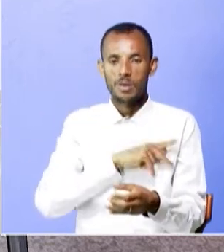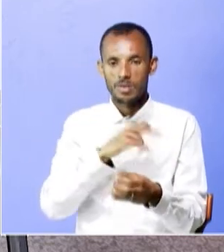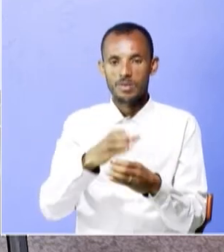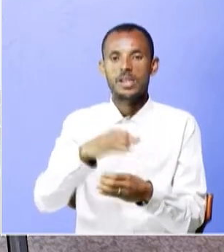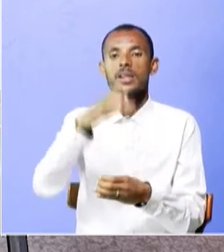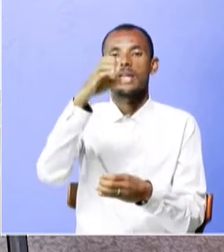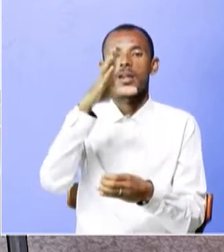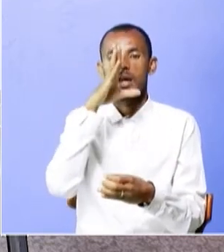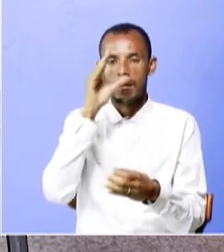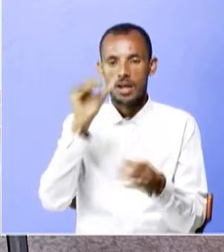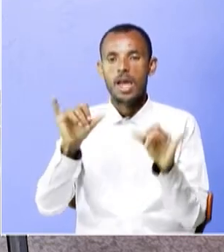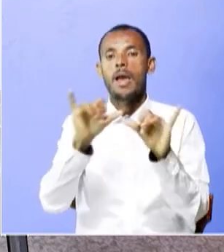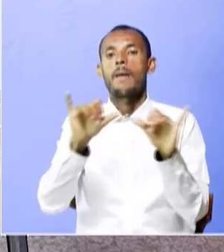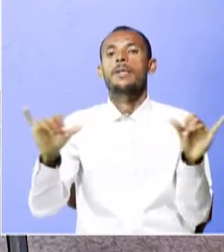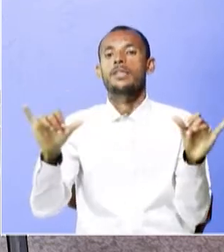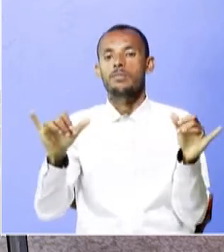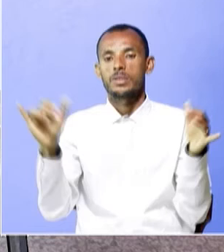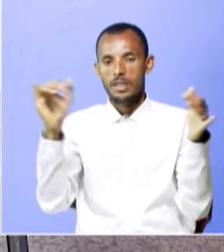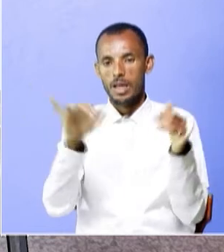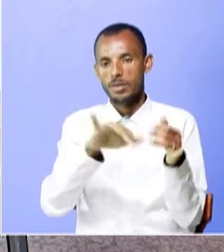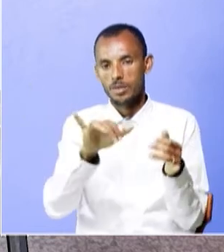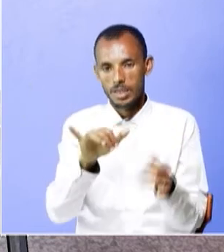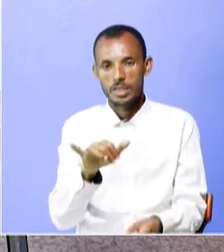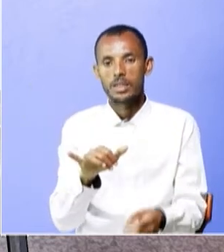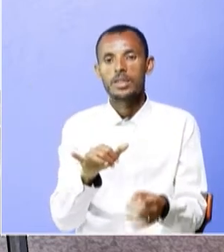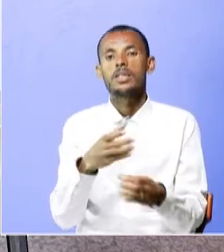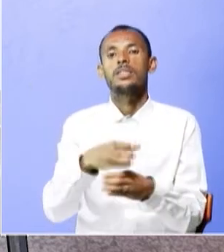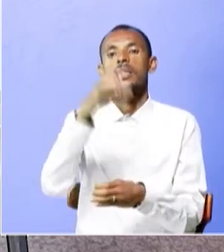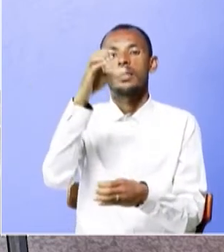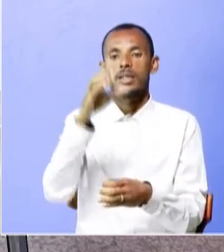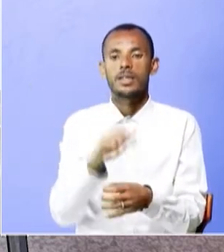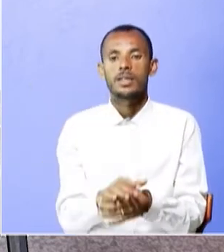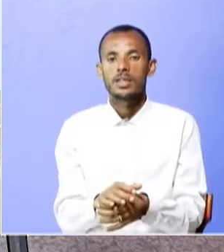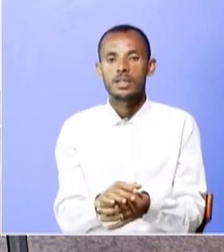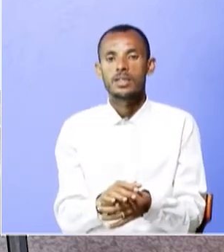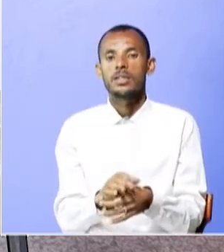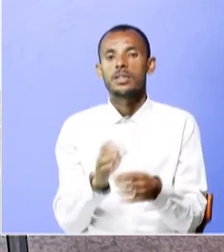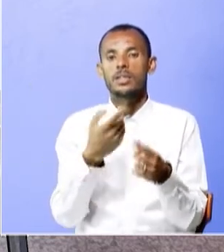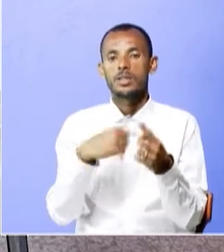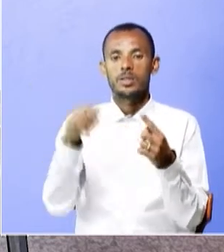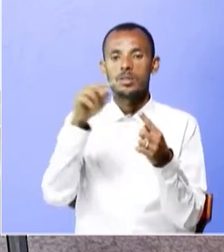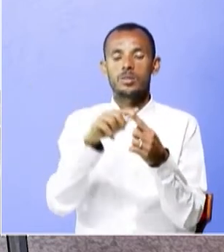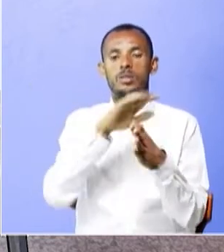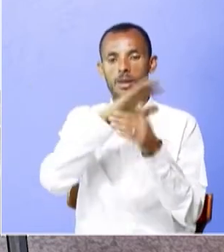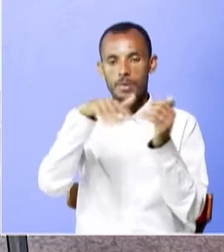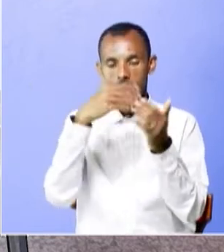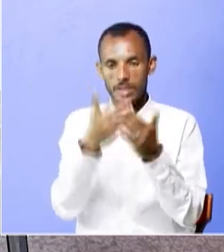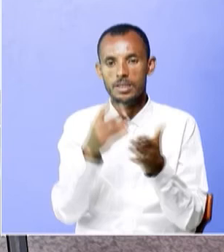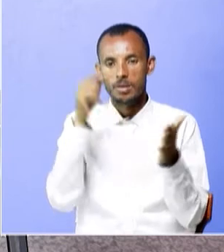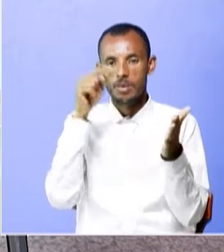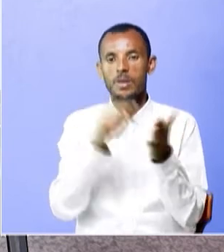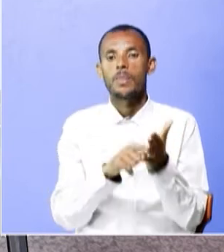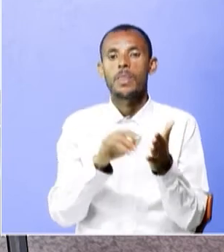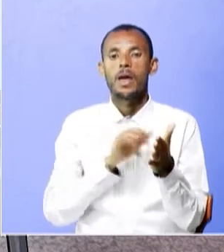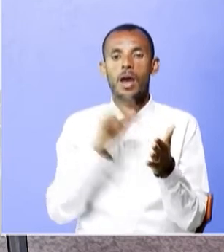cylinders, and the measurements associated with cylinder, right? So just to summarize the points,